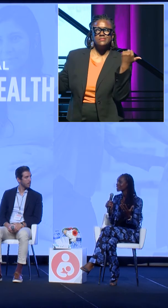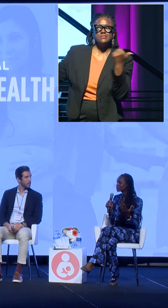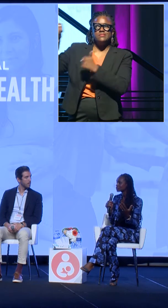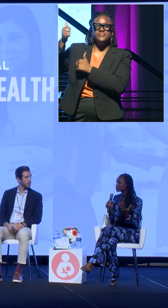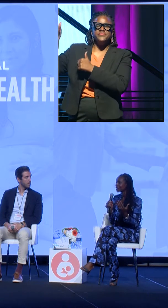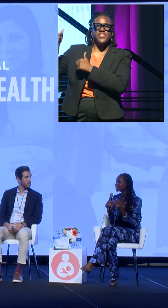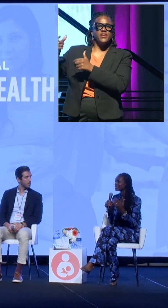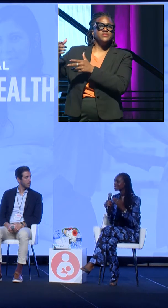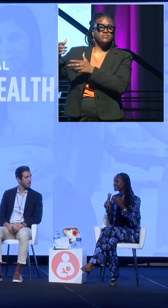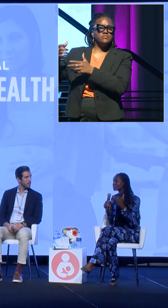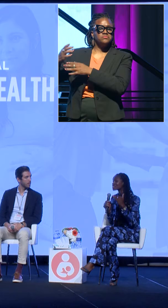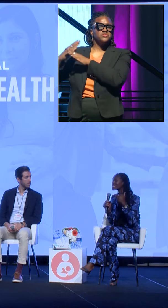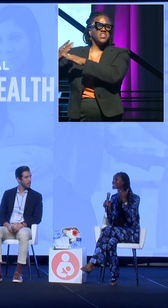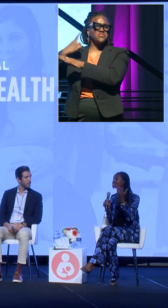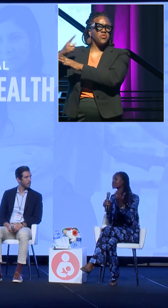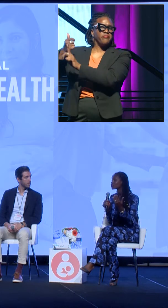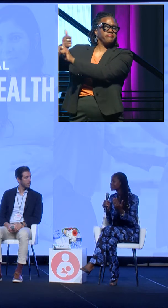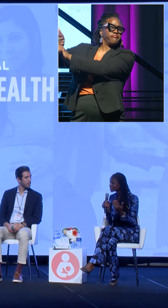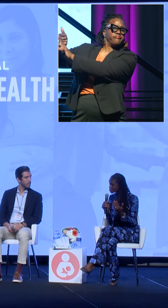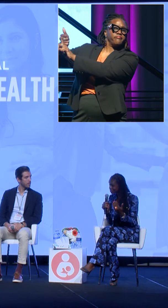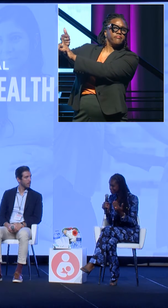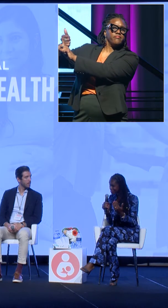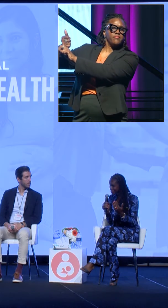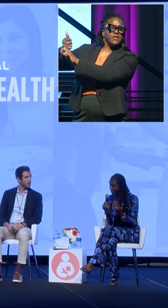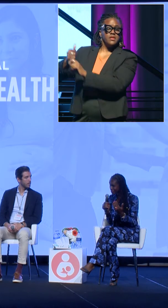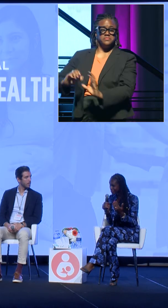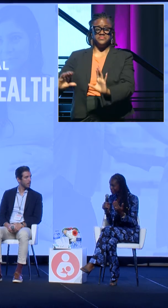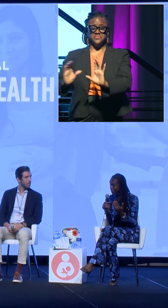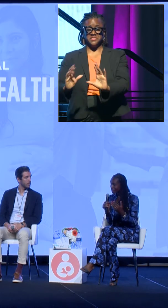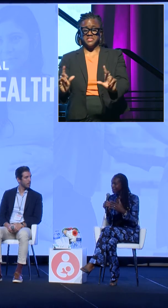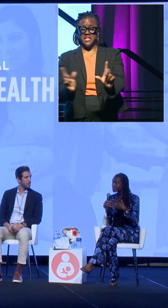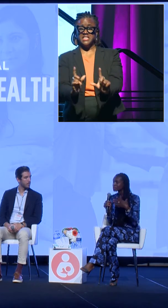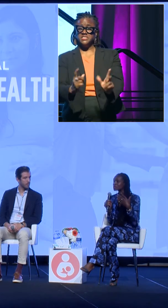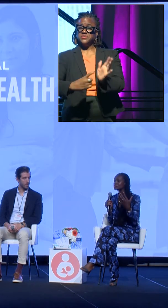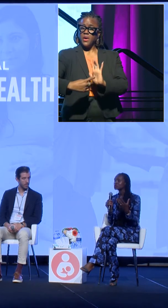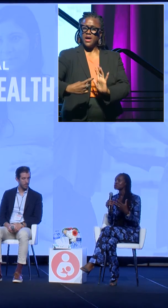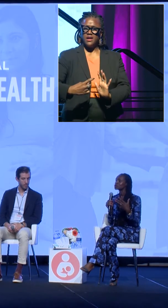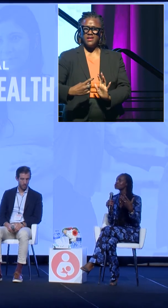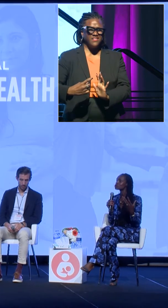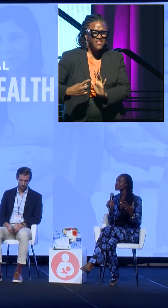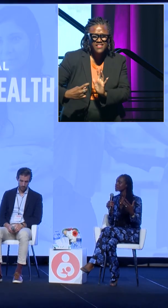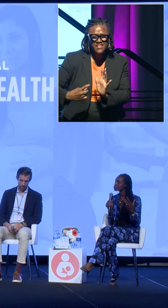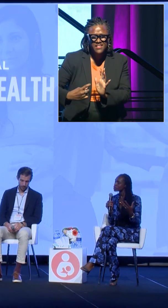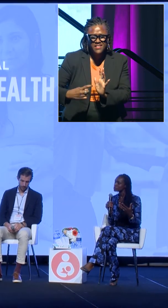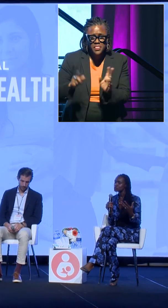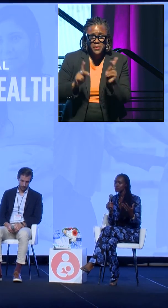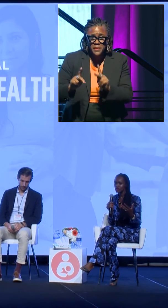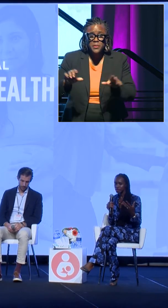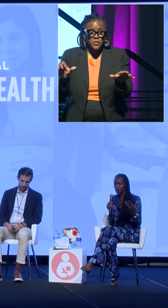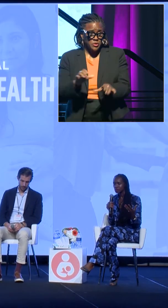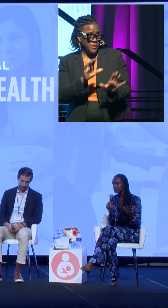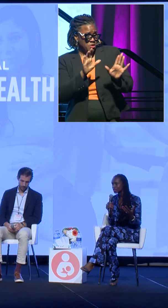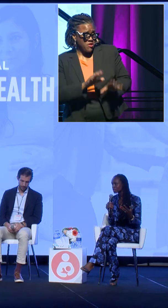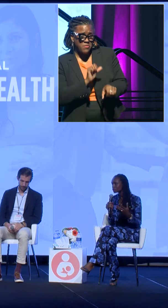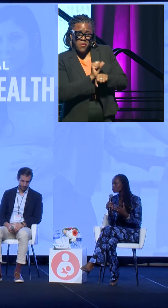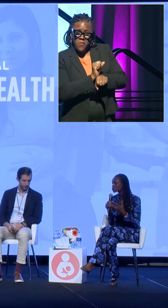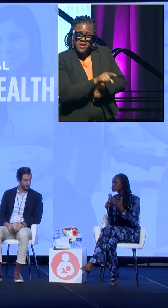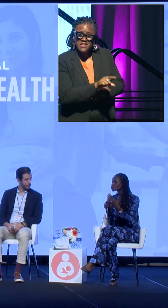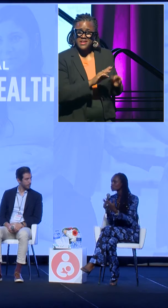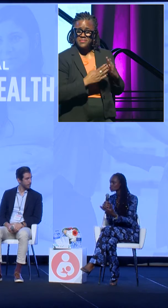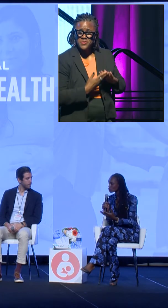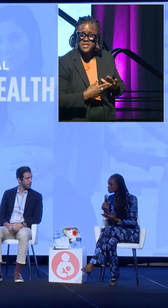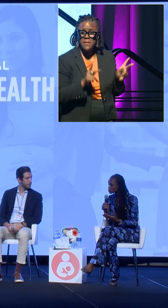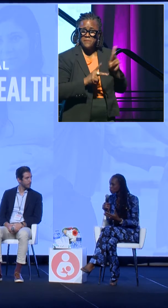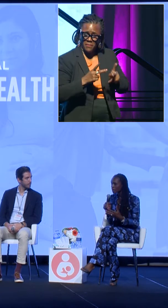are siloed, and there's layers of credentialing to get there. And then people who are doing incredible work in community, folks